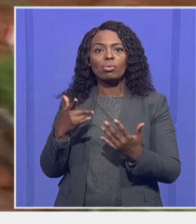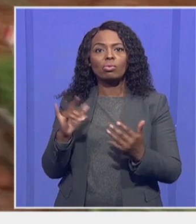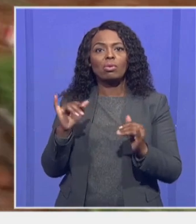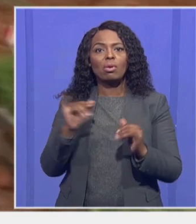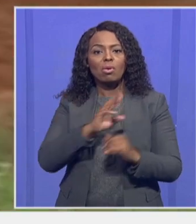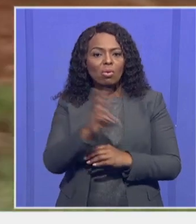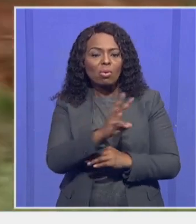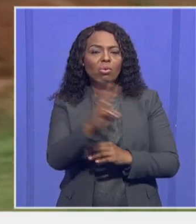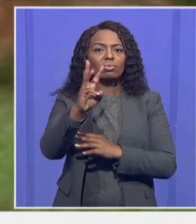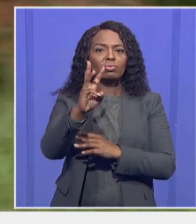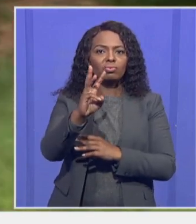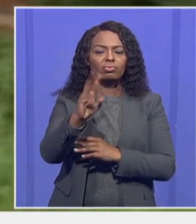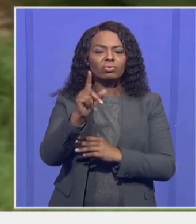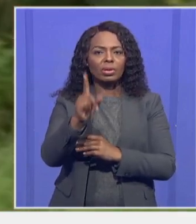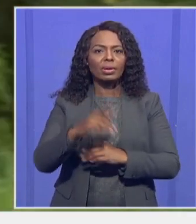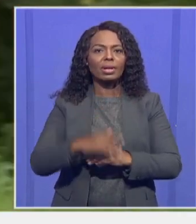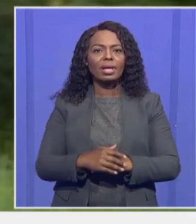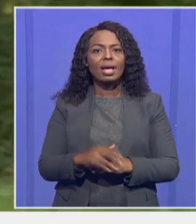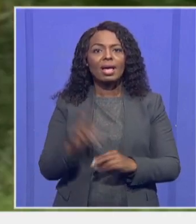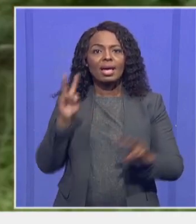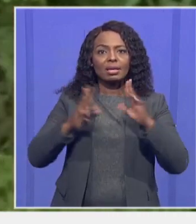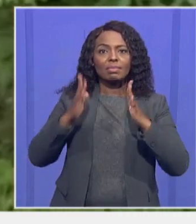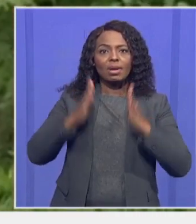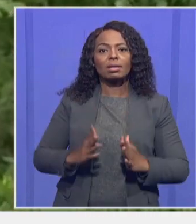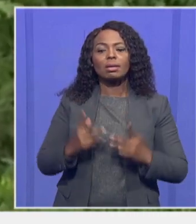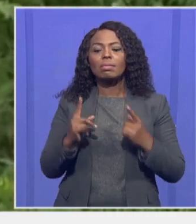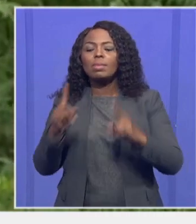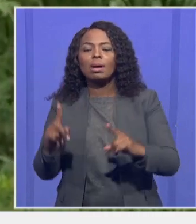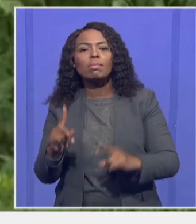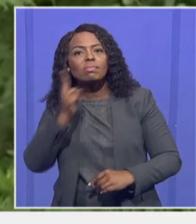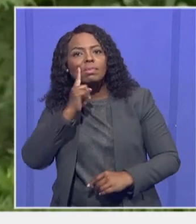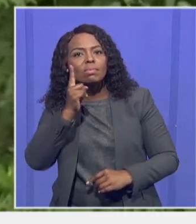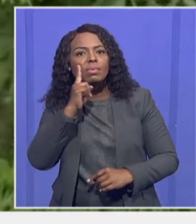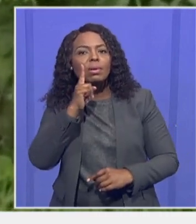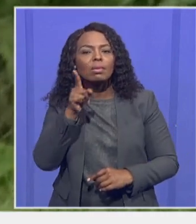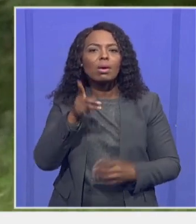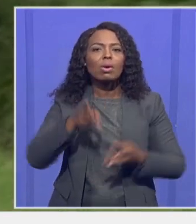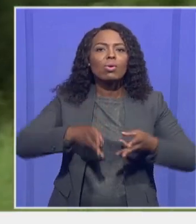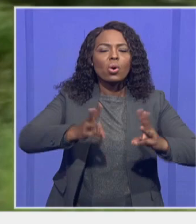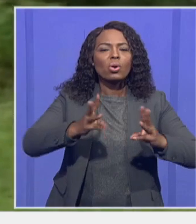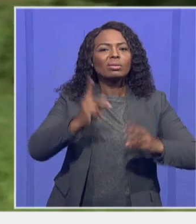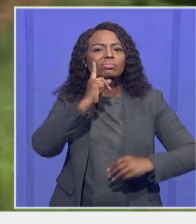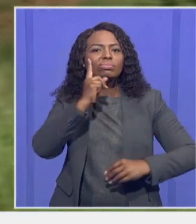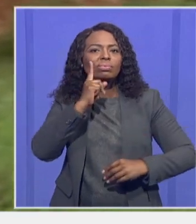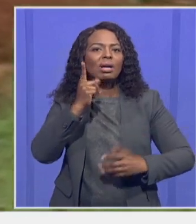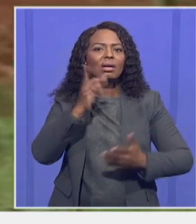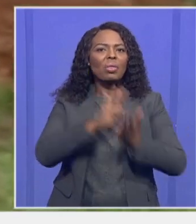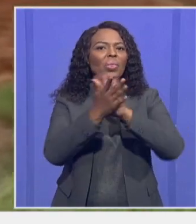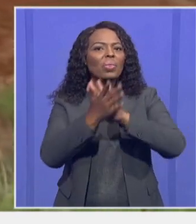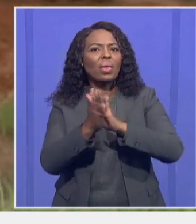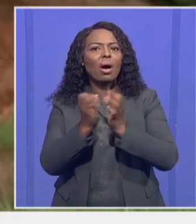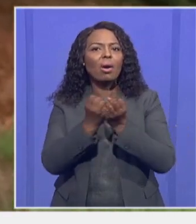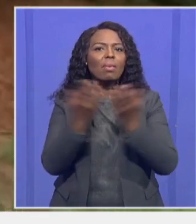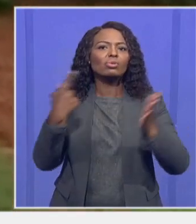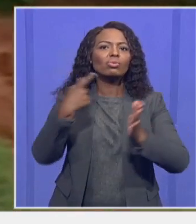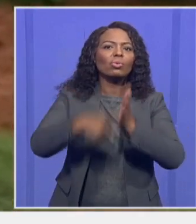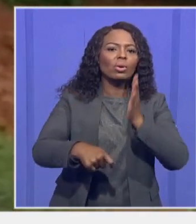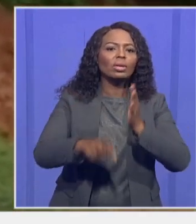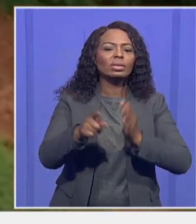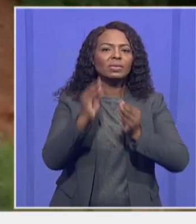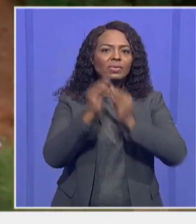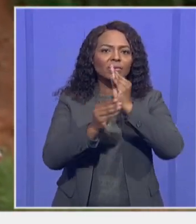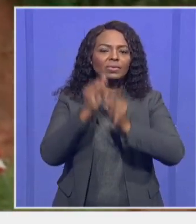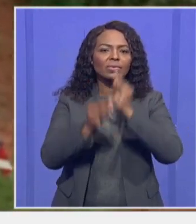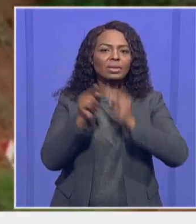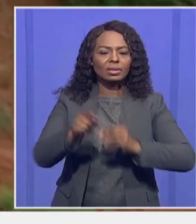of the fact that inspectors came to look at this road and to assess the damage as to how much is going to be needed. Unfortunately for